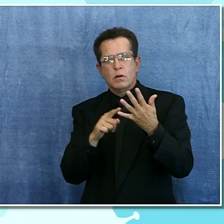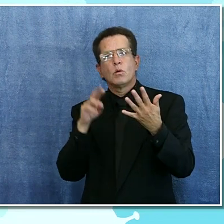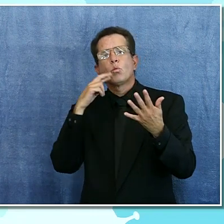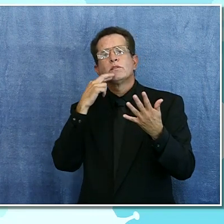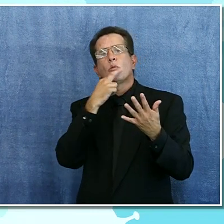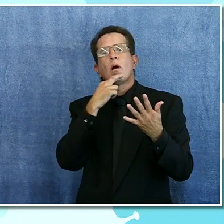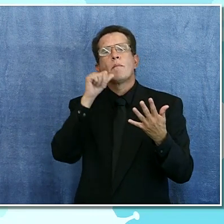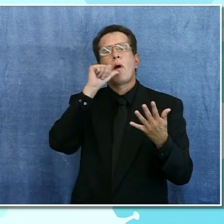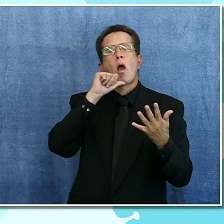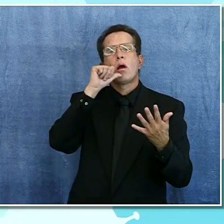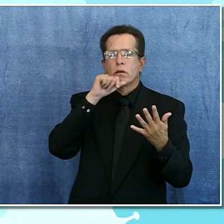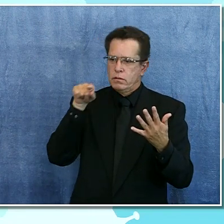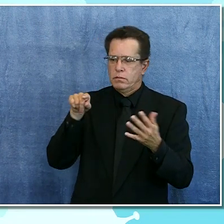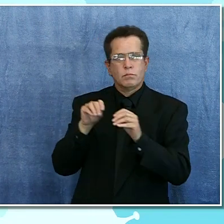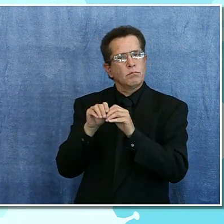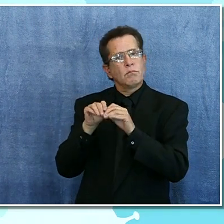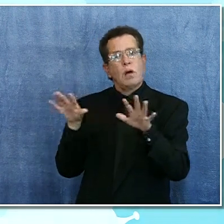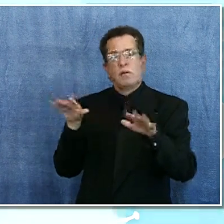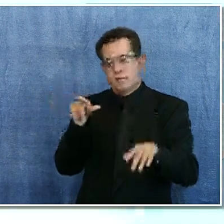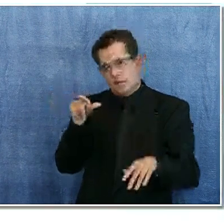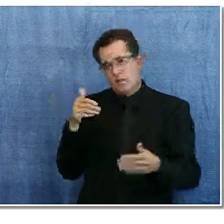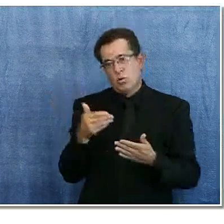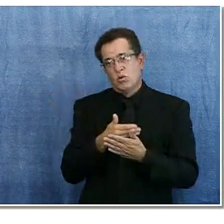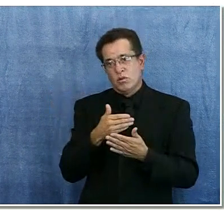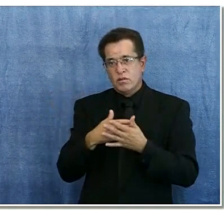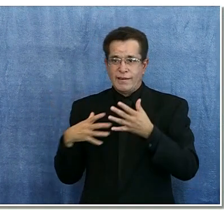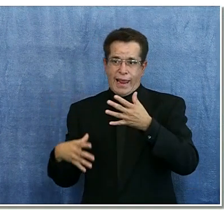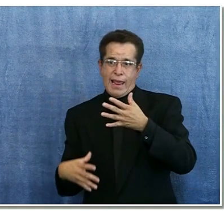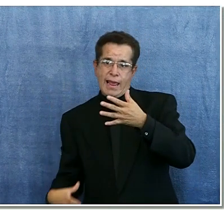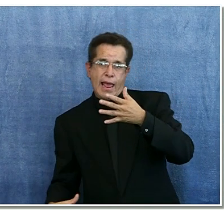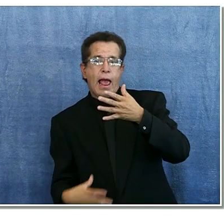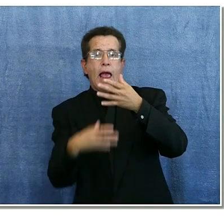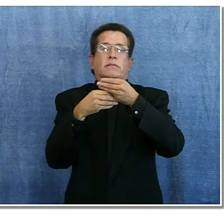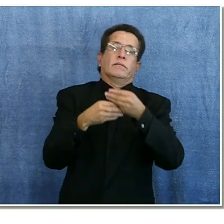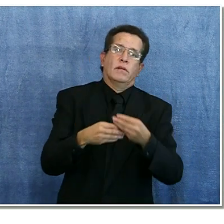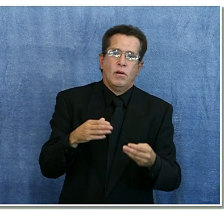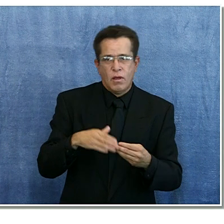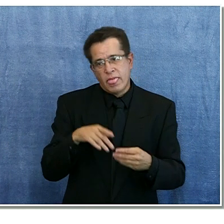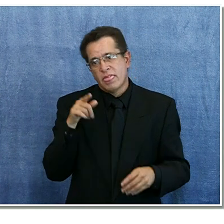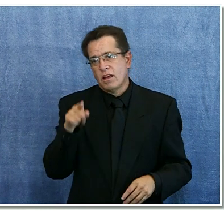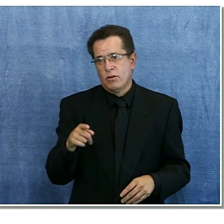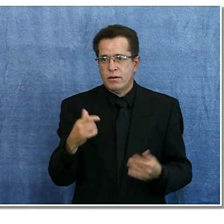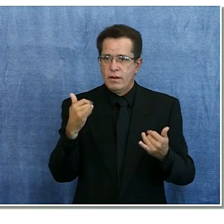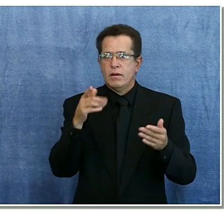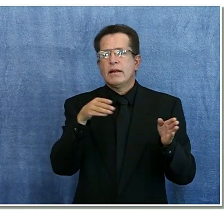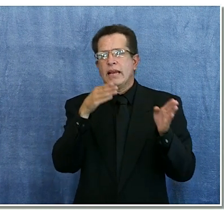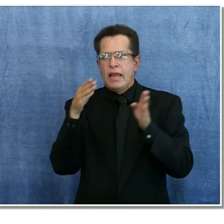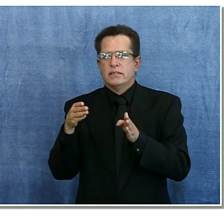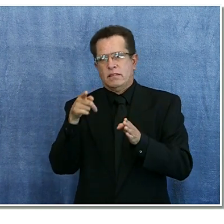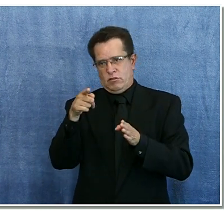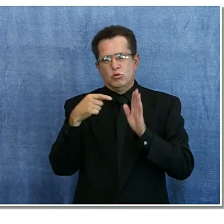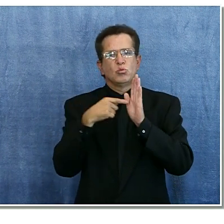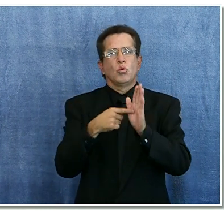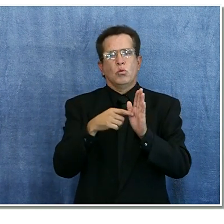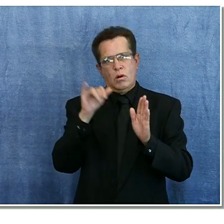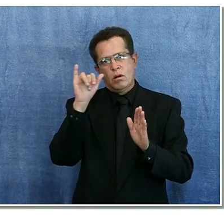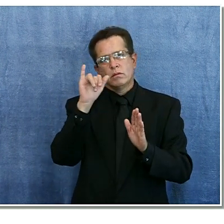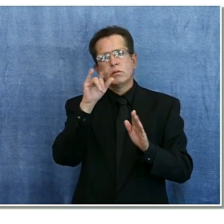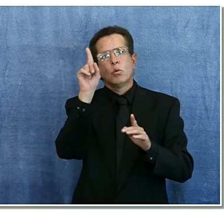restaurant/bar. Go to the next slide. So this slide actually is showing